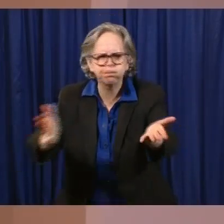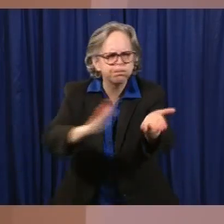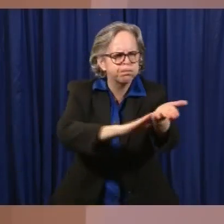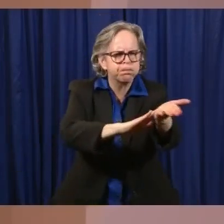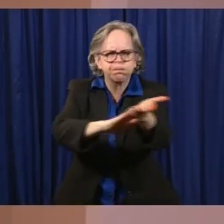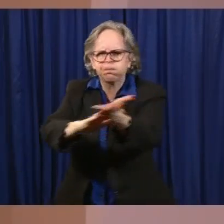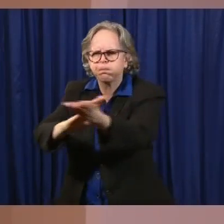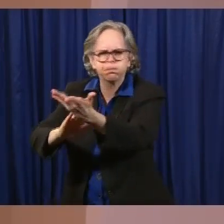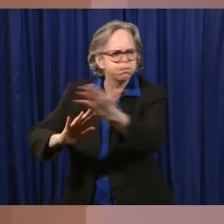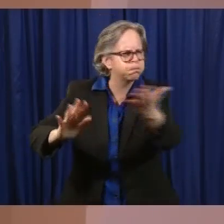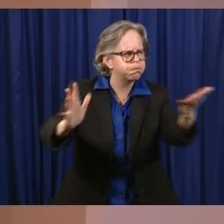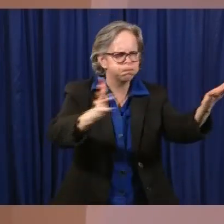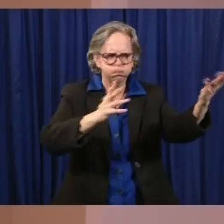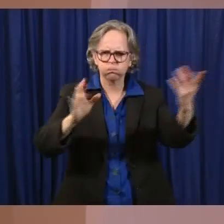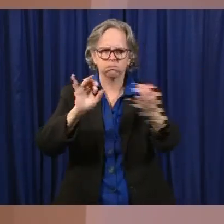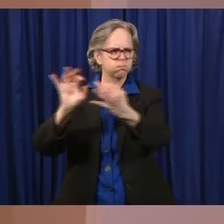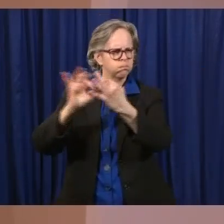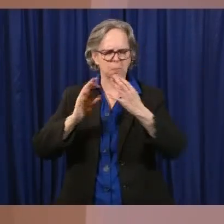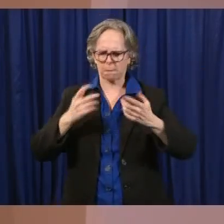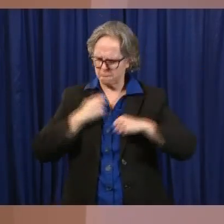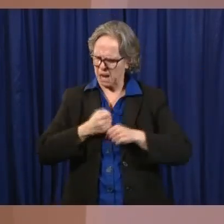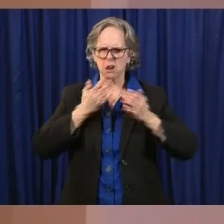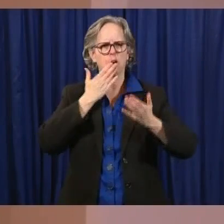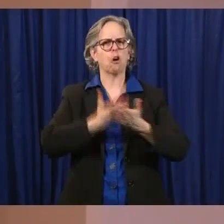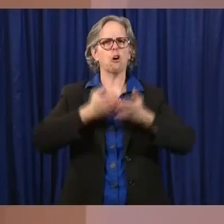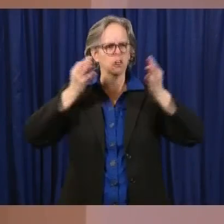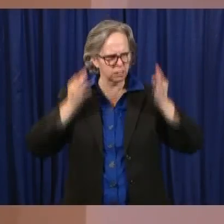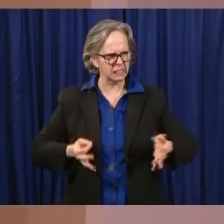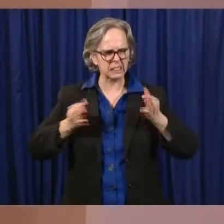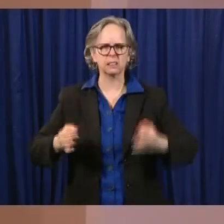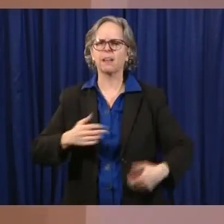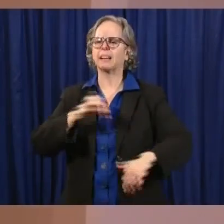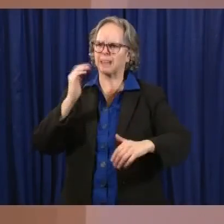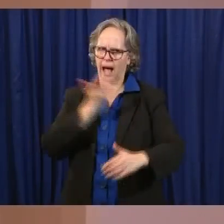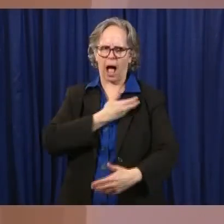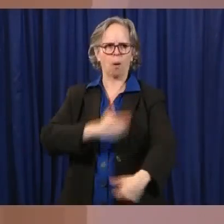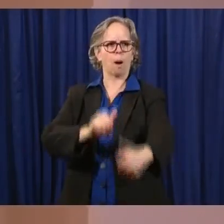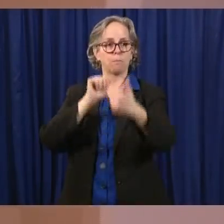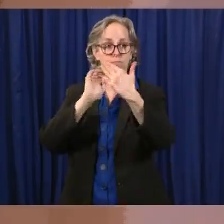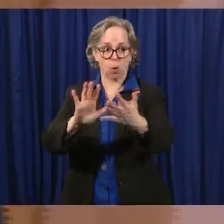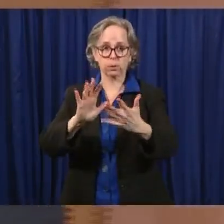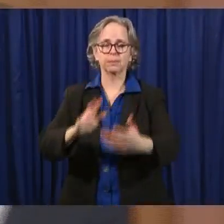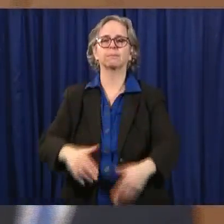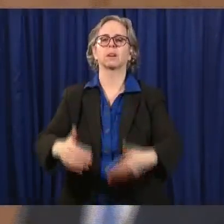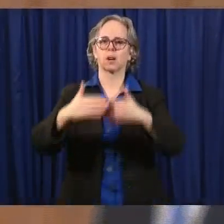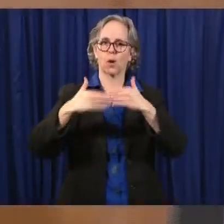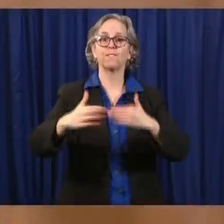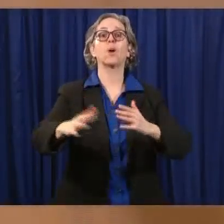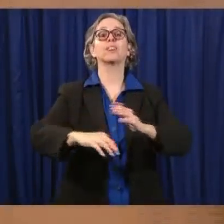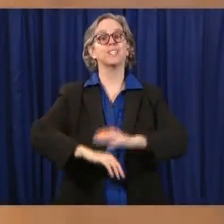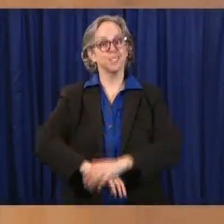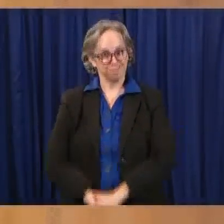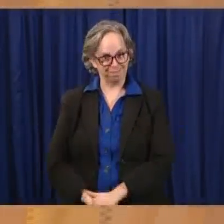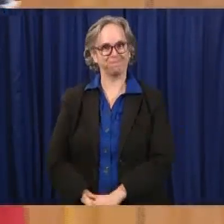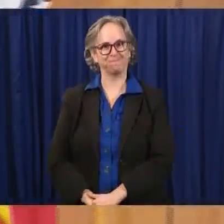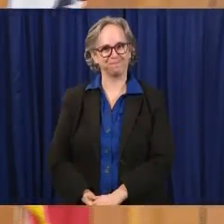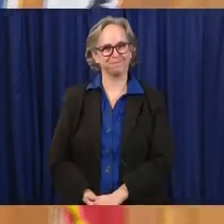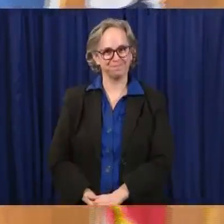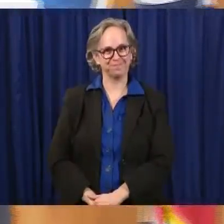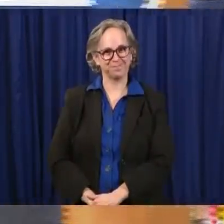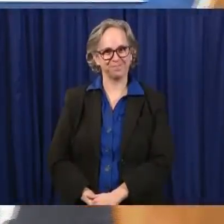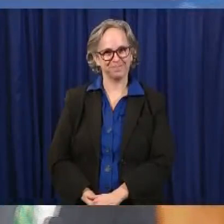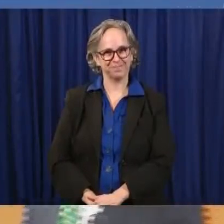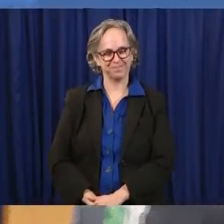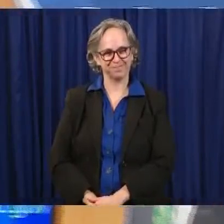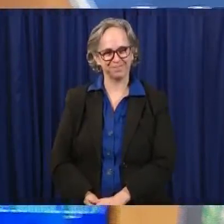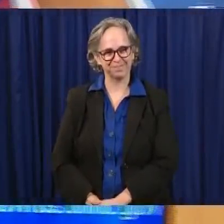and that's the approach that we are taking as this move forward. So thank you, Governor. Lieutenant Governor, thank you.